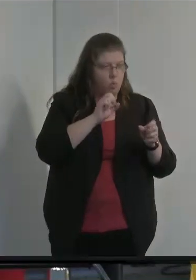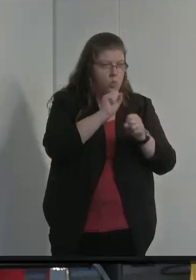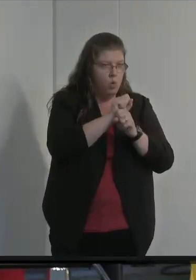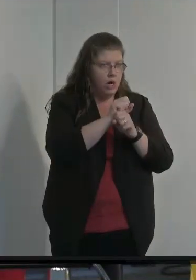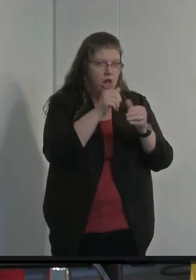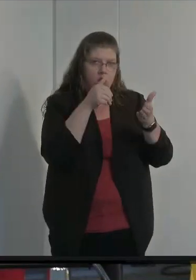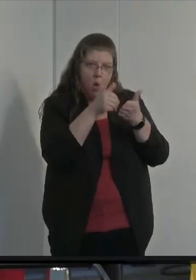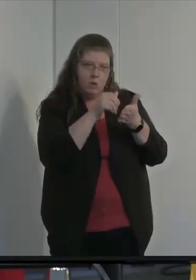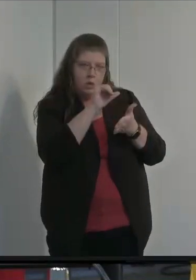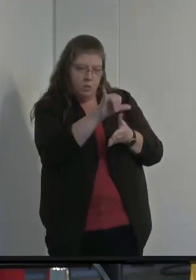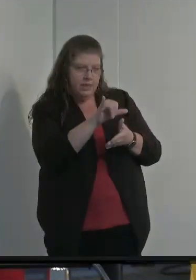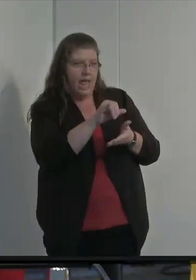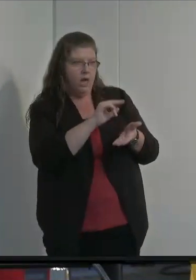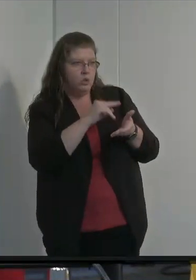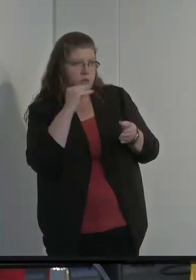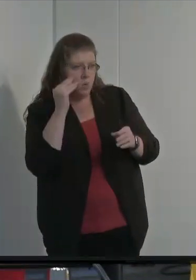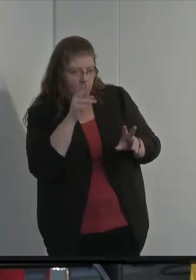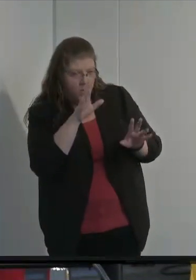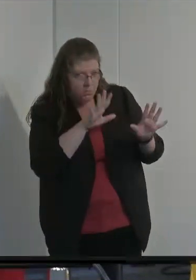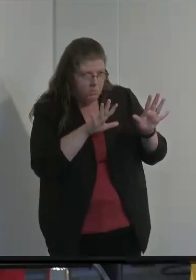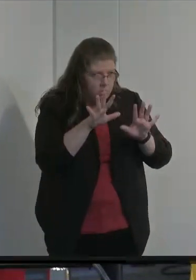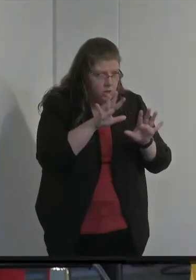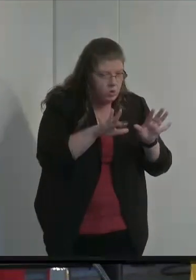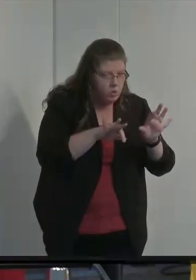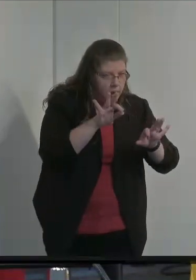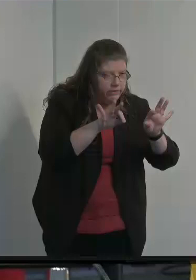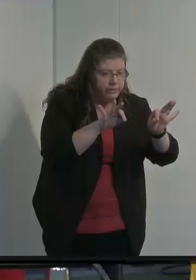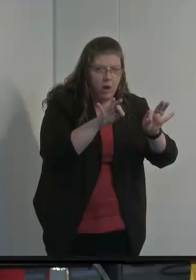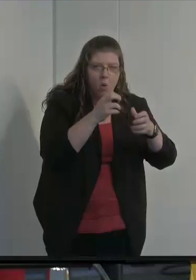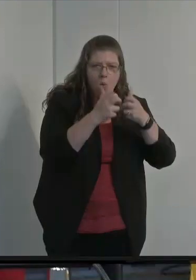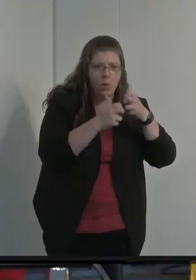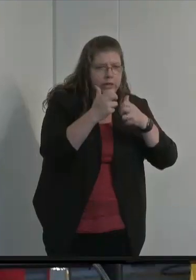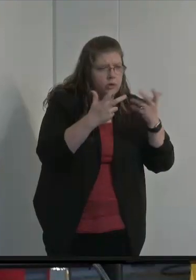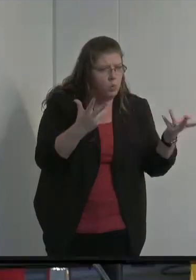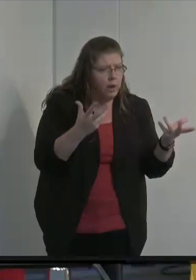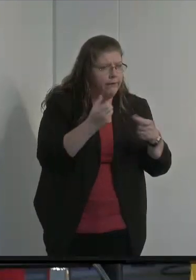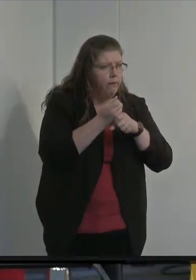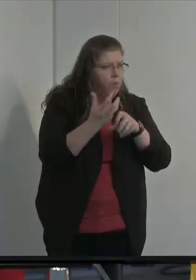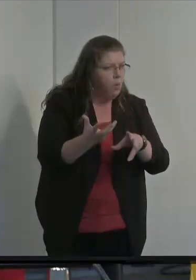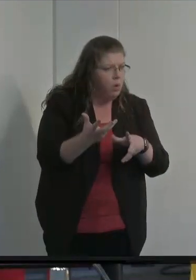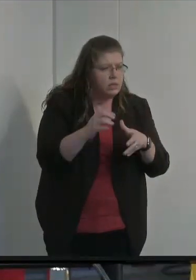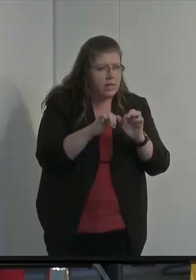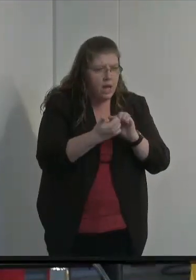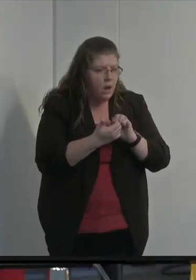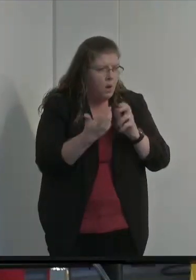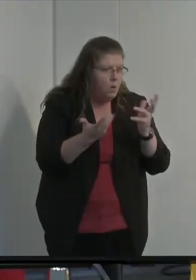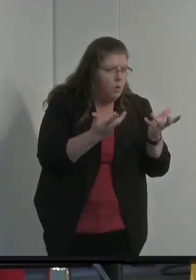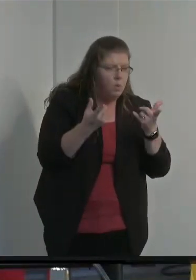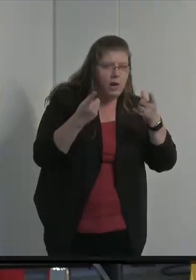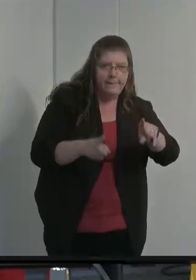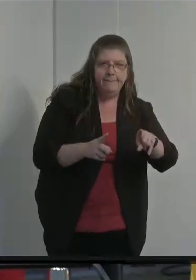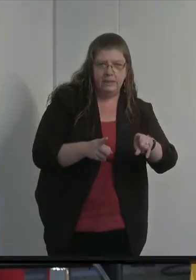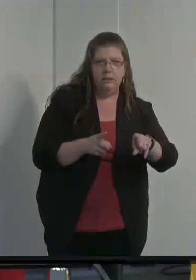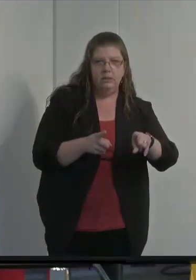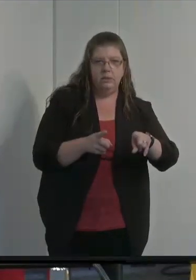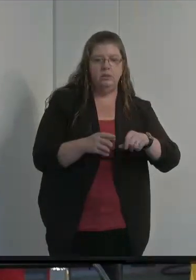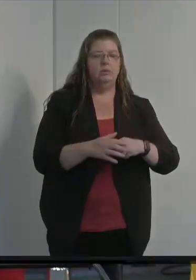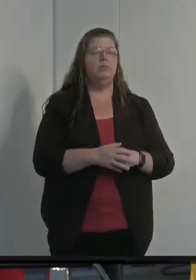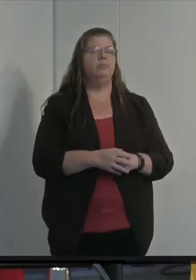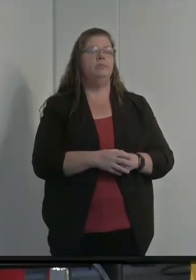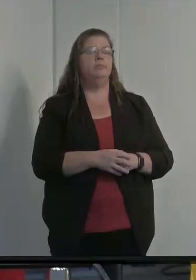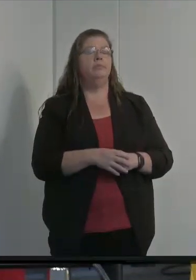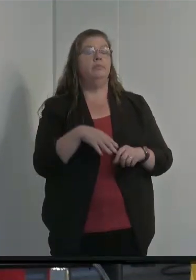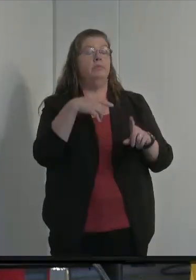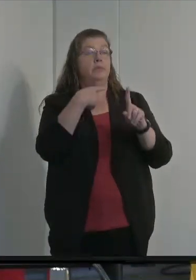with the facility to identify whatever issues may be contributing to the outbreak. Also,